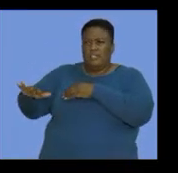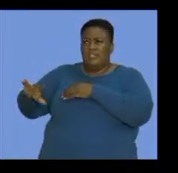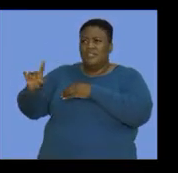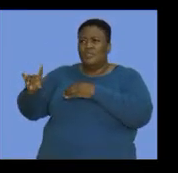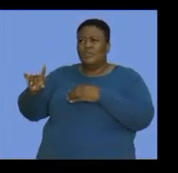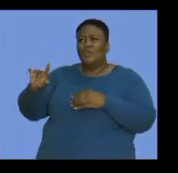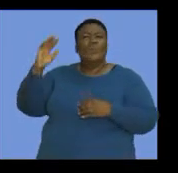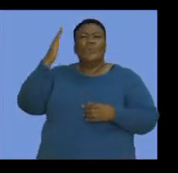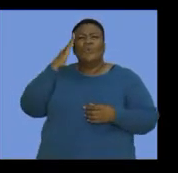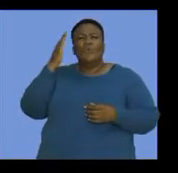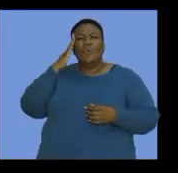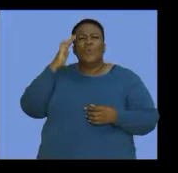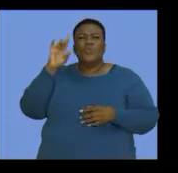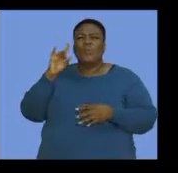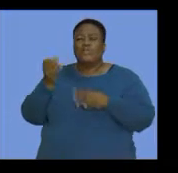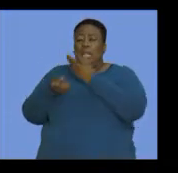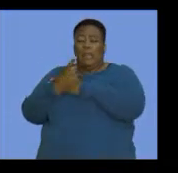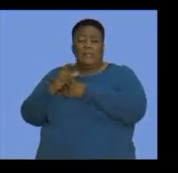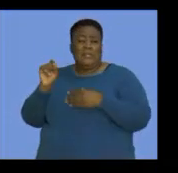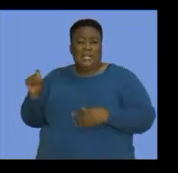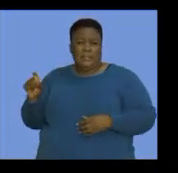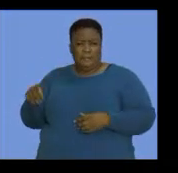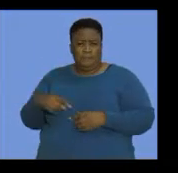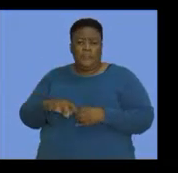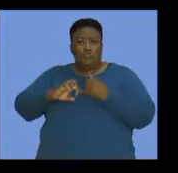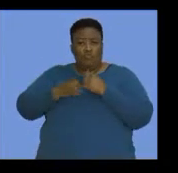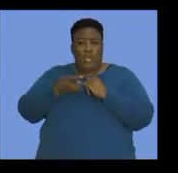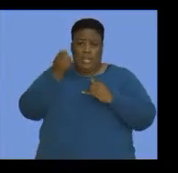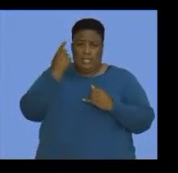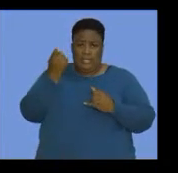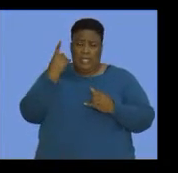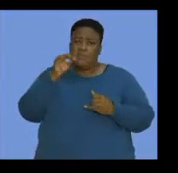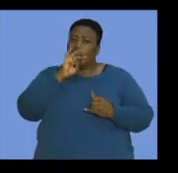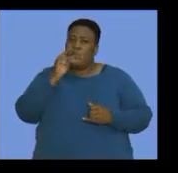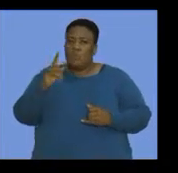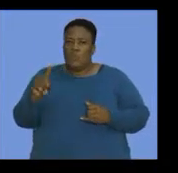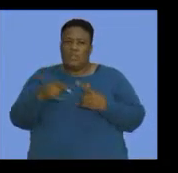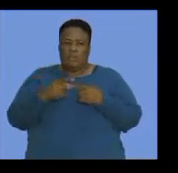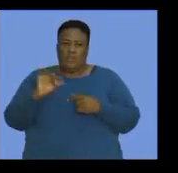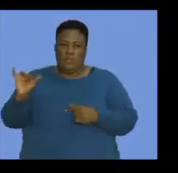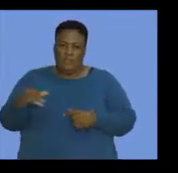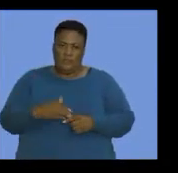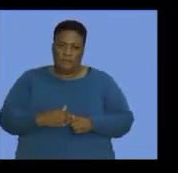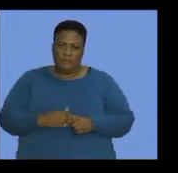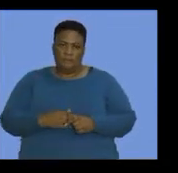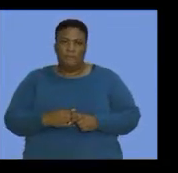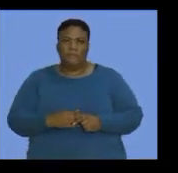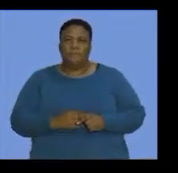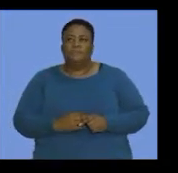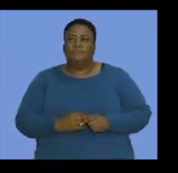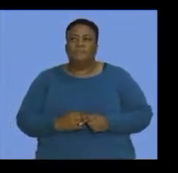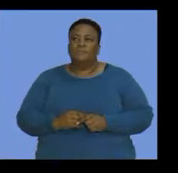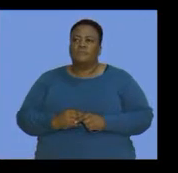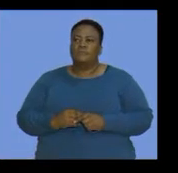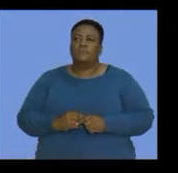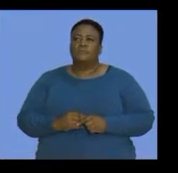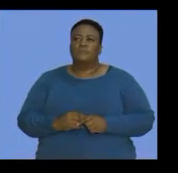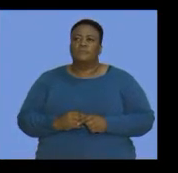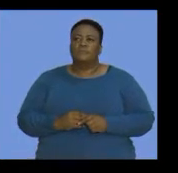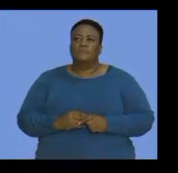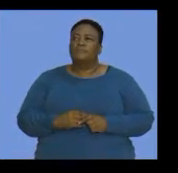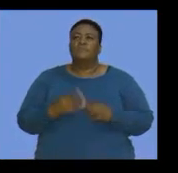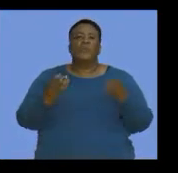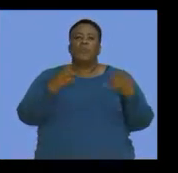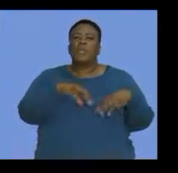goes into that space? So let's try and understand, what do we mean by solid waste disposal? So what is